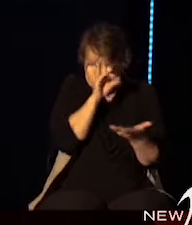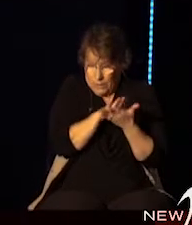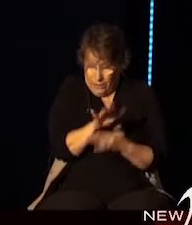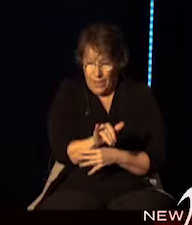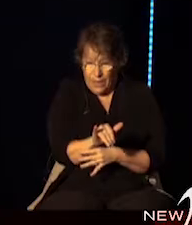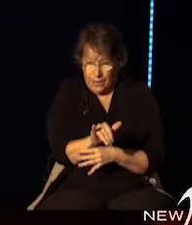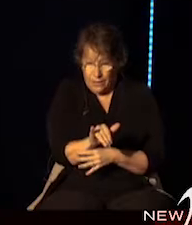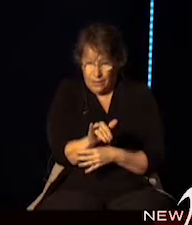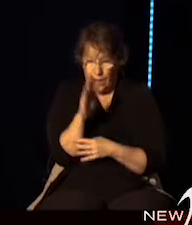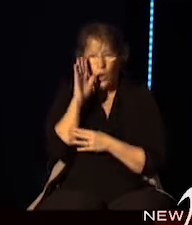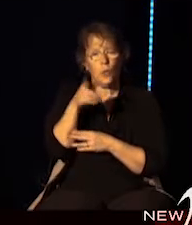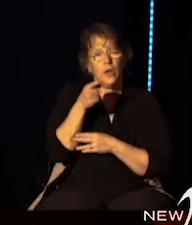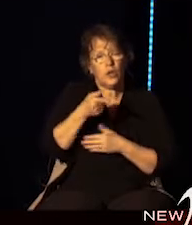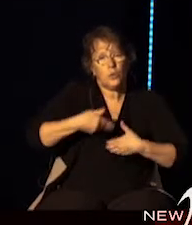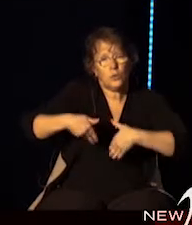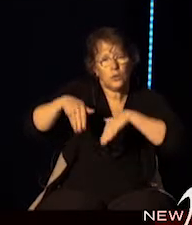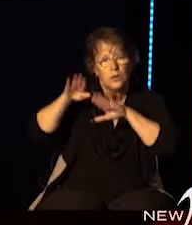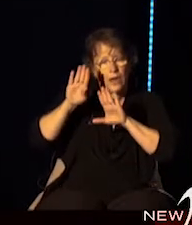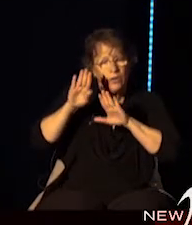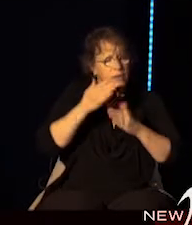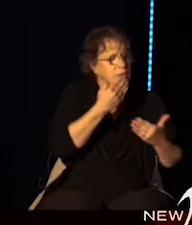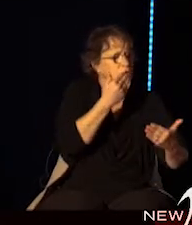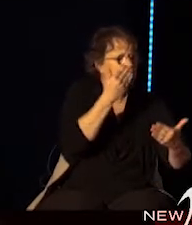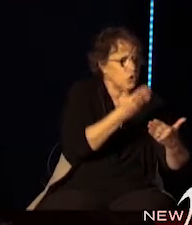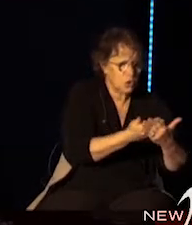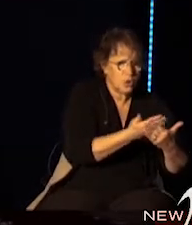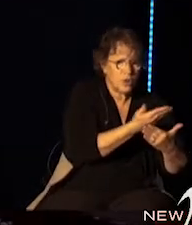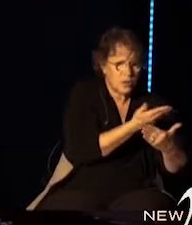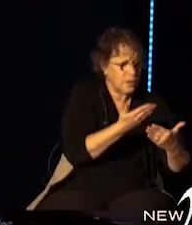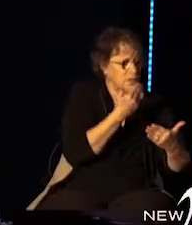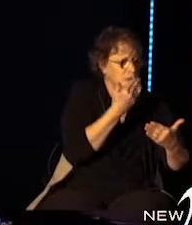Will you sacrifice what's good for what's great?